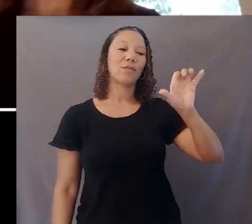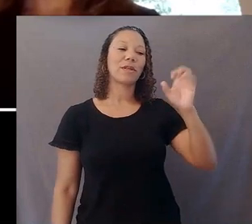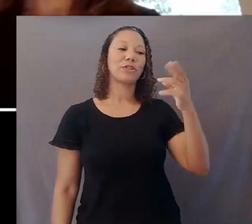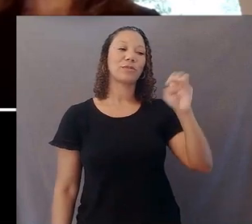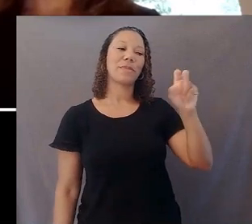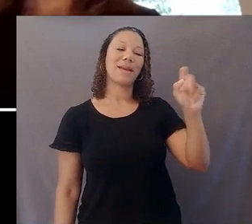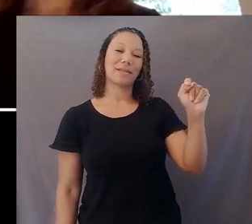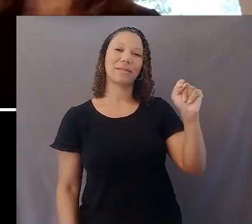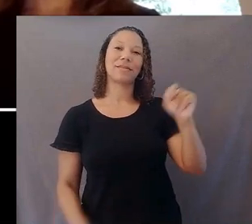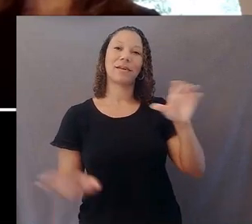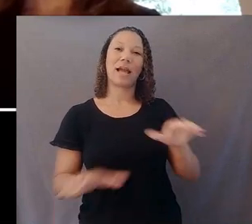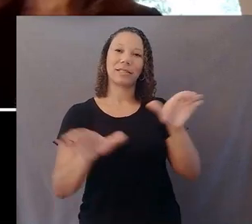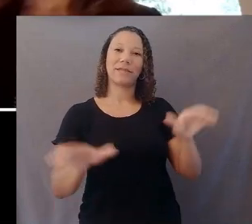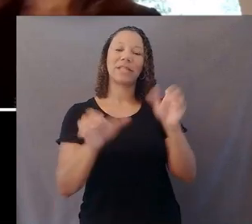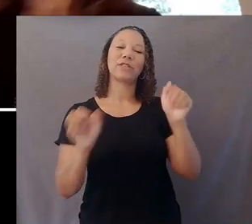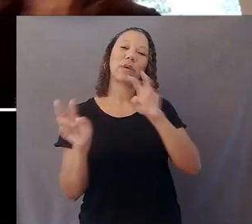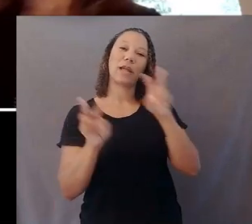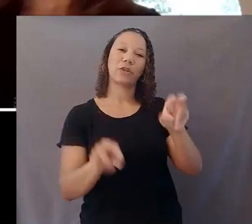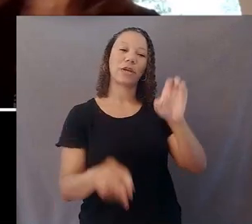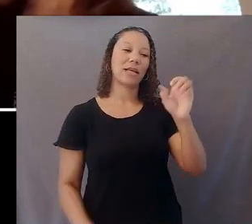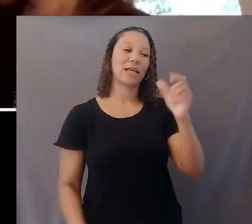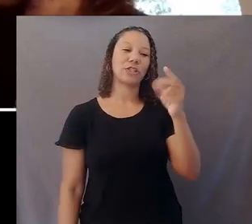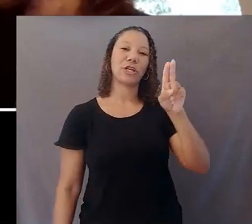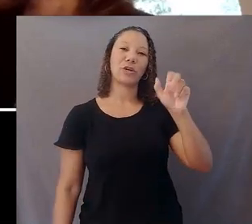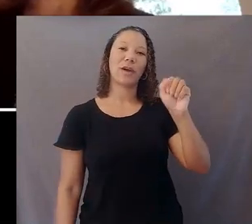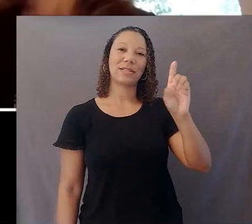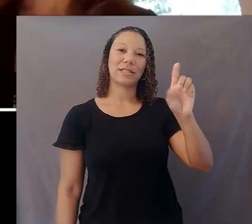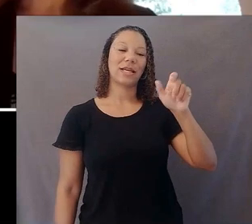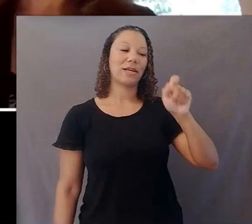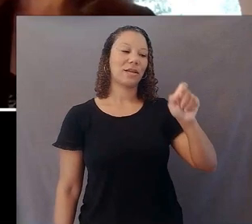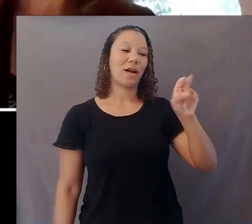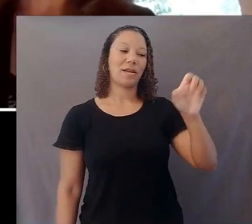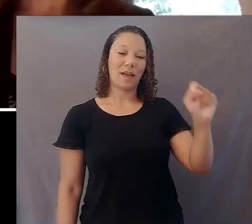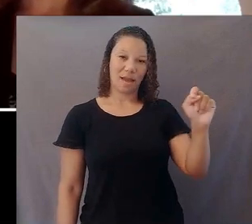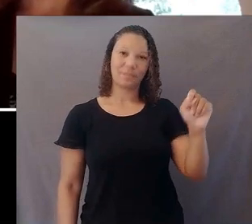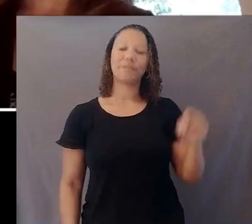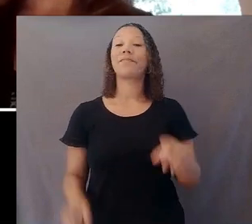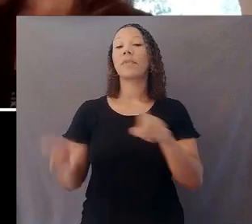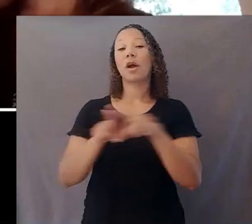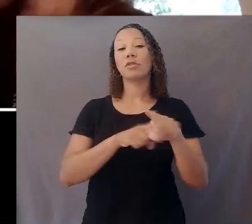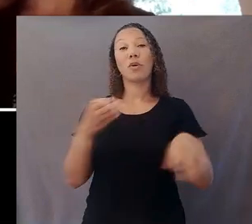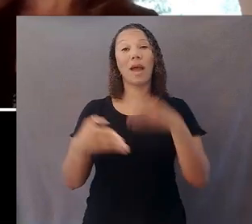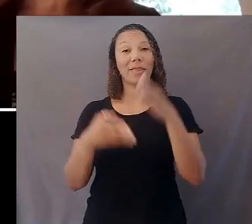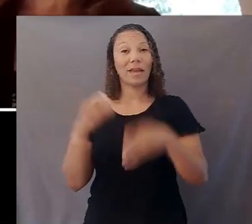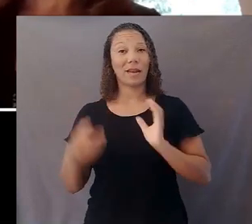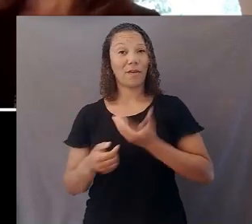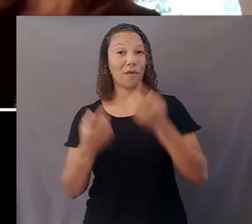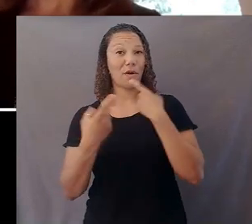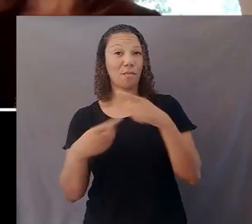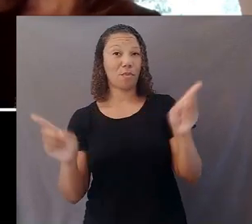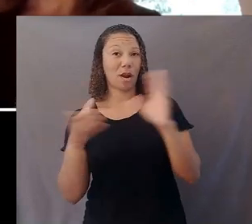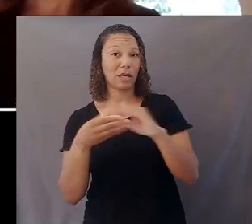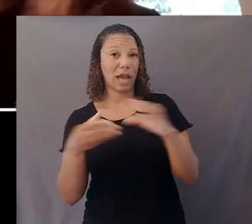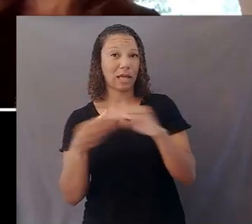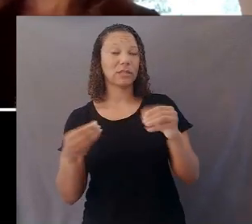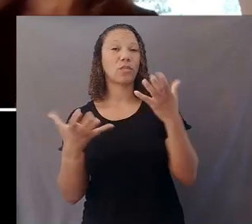website, egusd.net. Also, at the end of our broadcast, we want to share our Q&A interview with Nurse